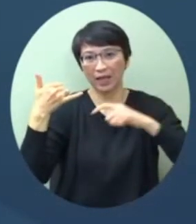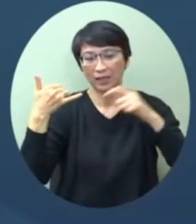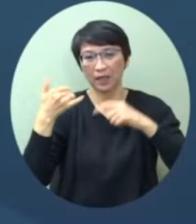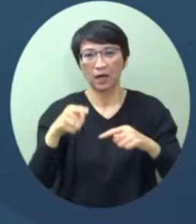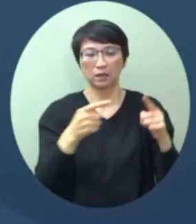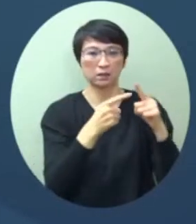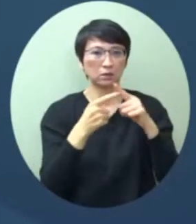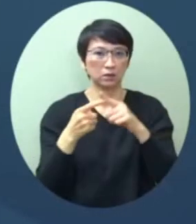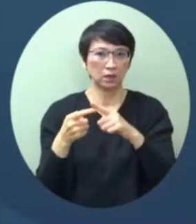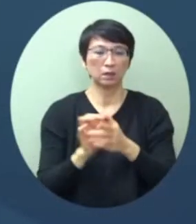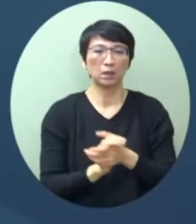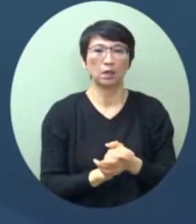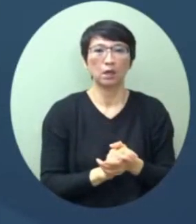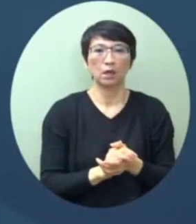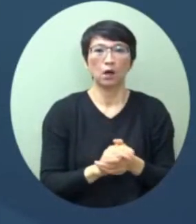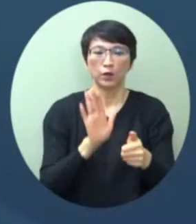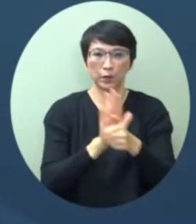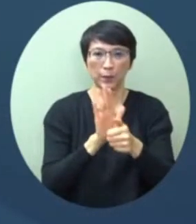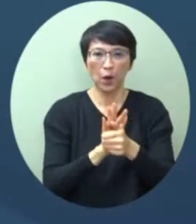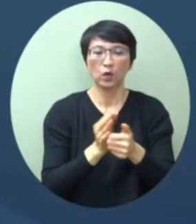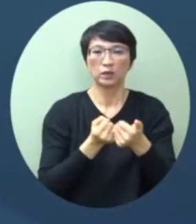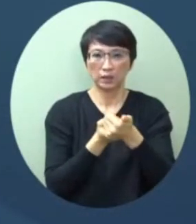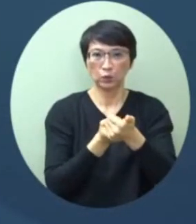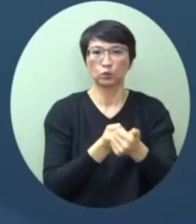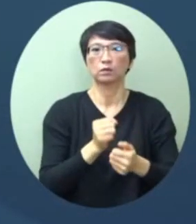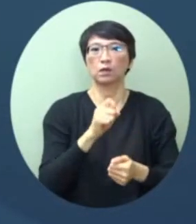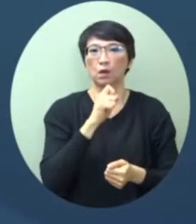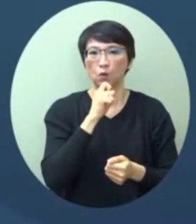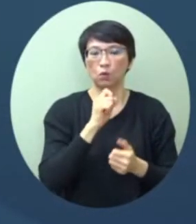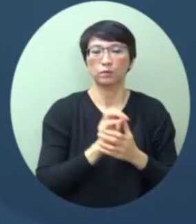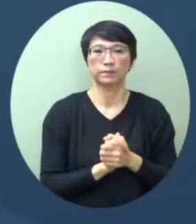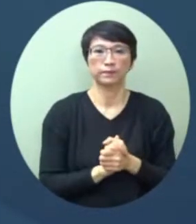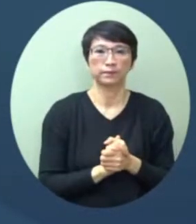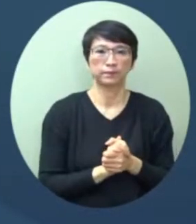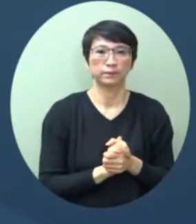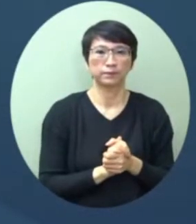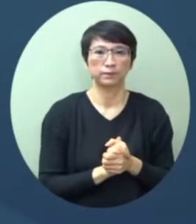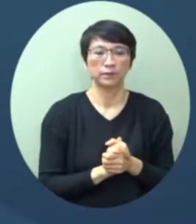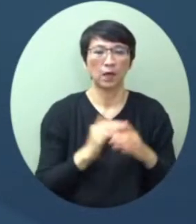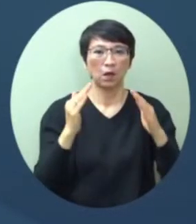received some 1,000 calls each day. Support and assistance